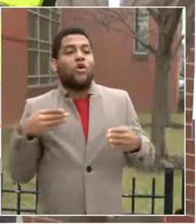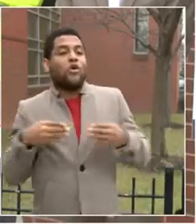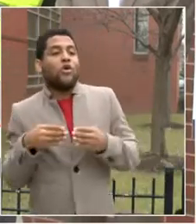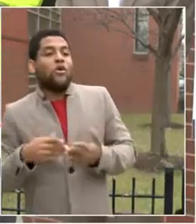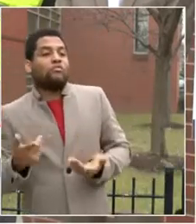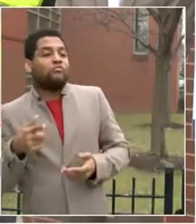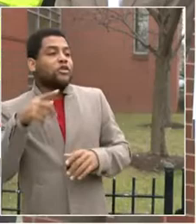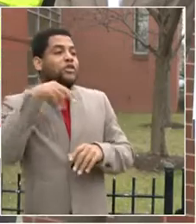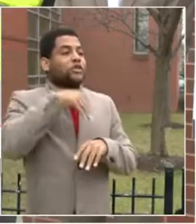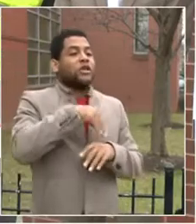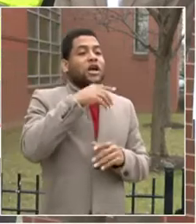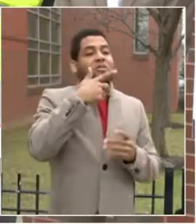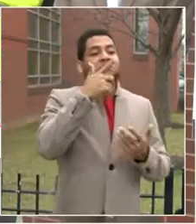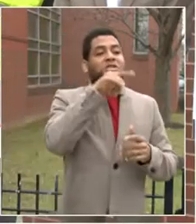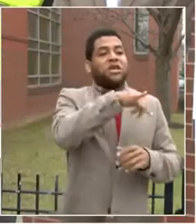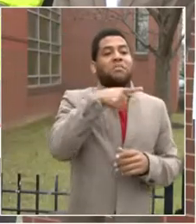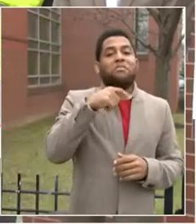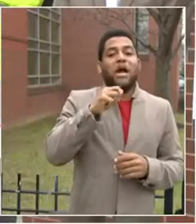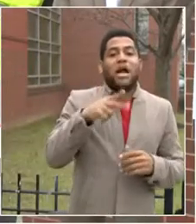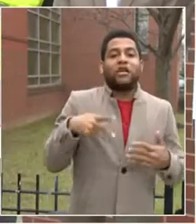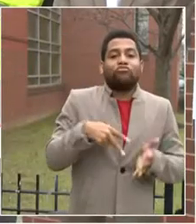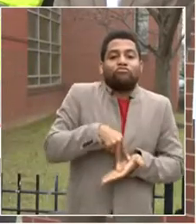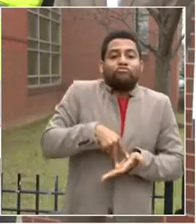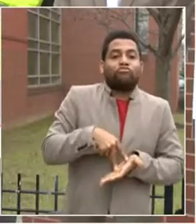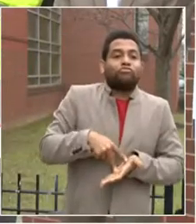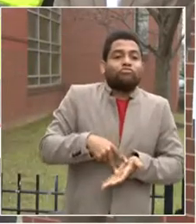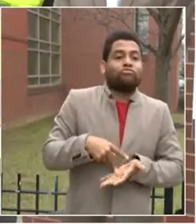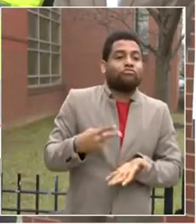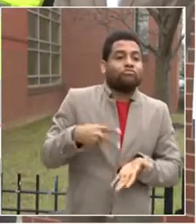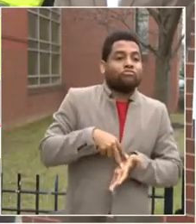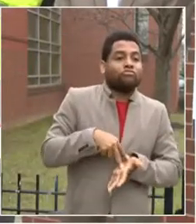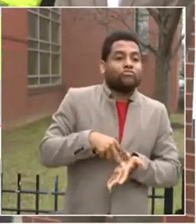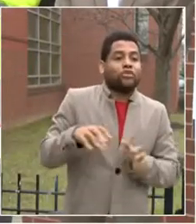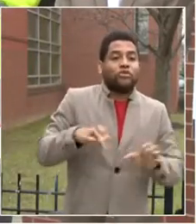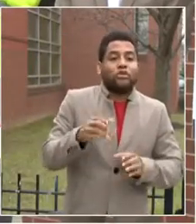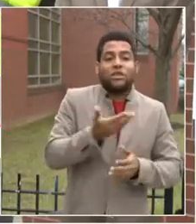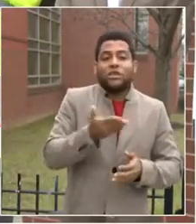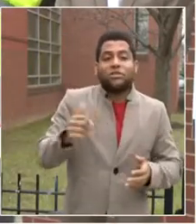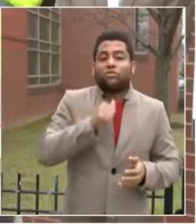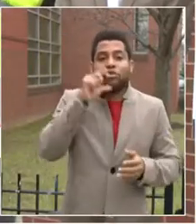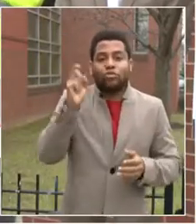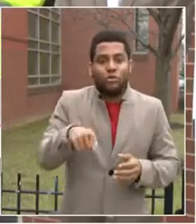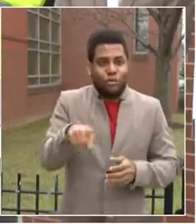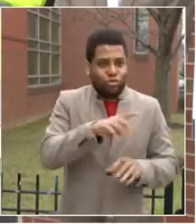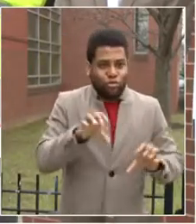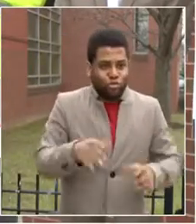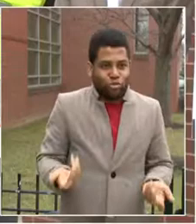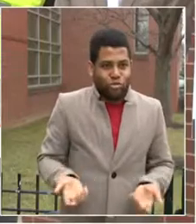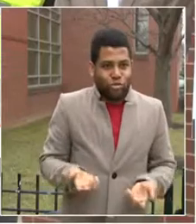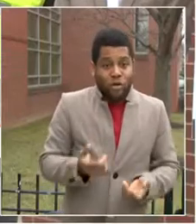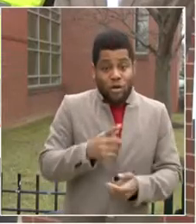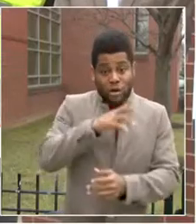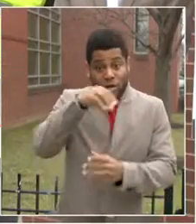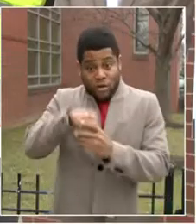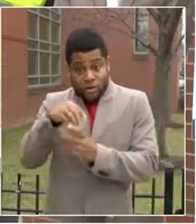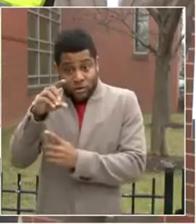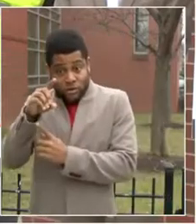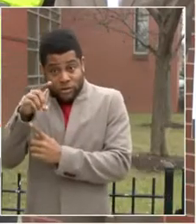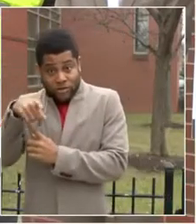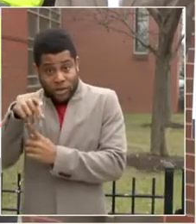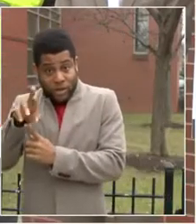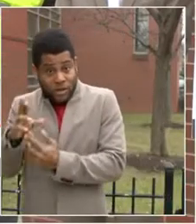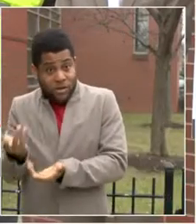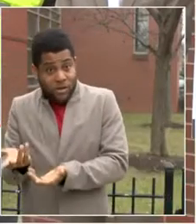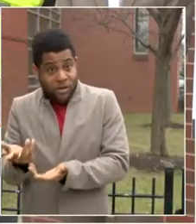in doing some things that they're not going to be able to do at DPR? Okay, let's just be clear about that. So